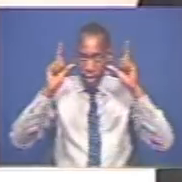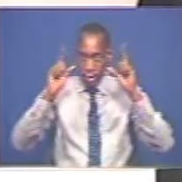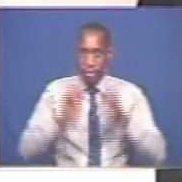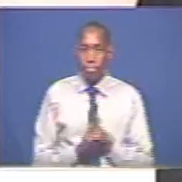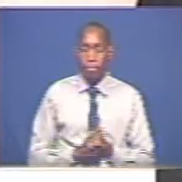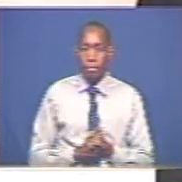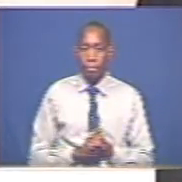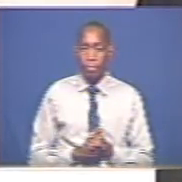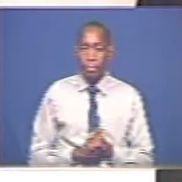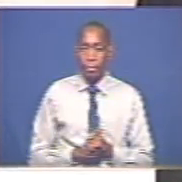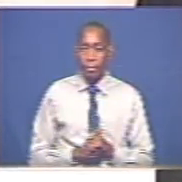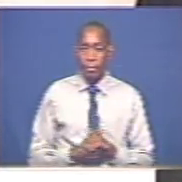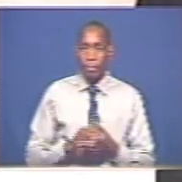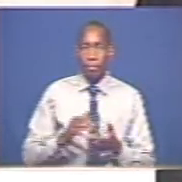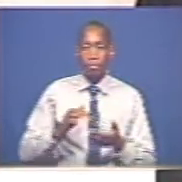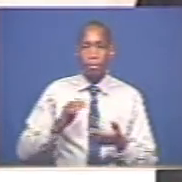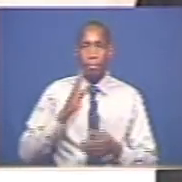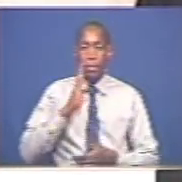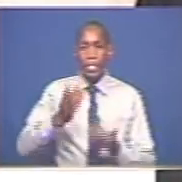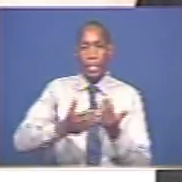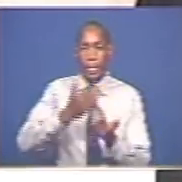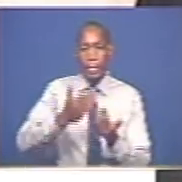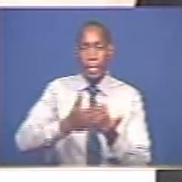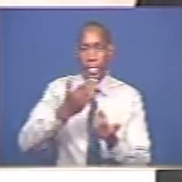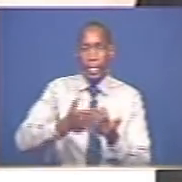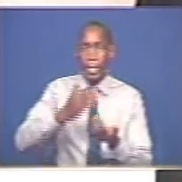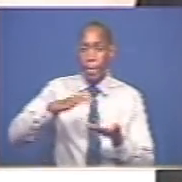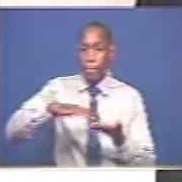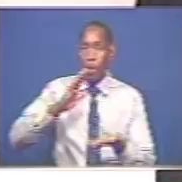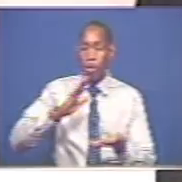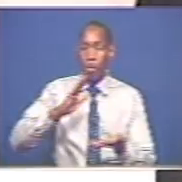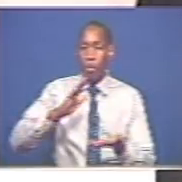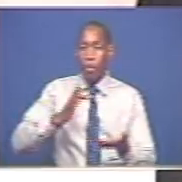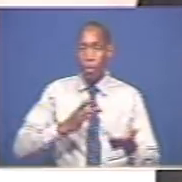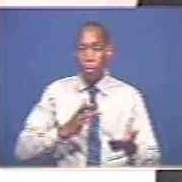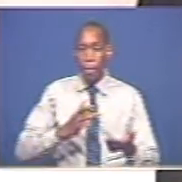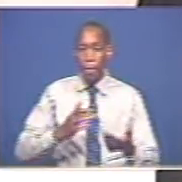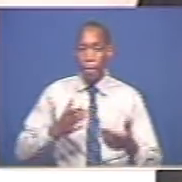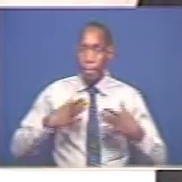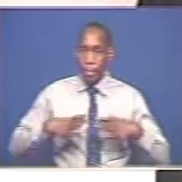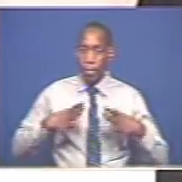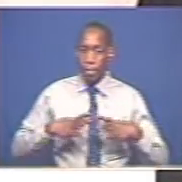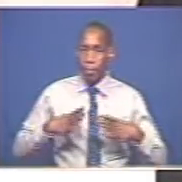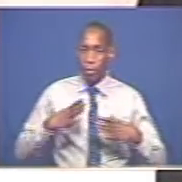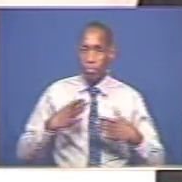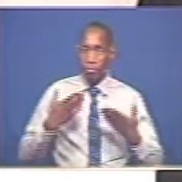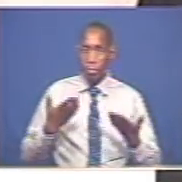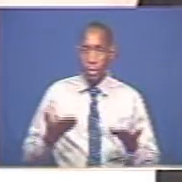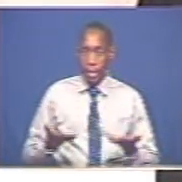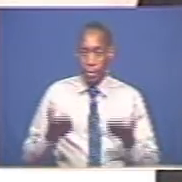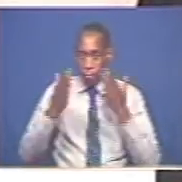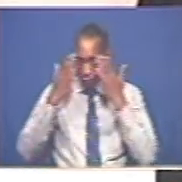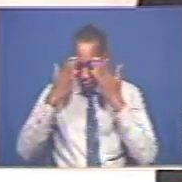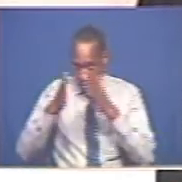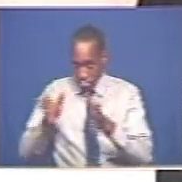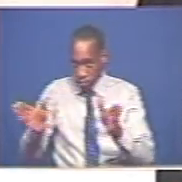be sensitive. Let's be maybe caring, more caring about people who seem like they are losing direction, they are